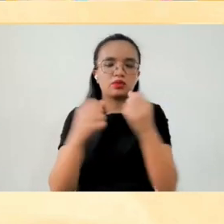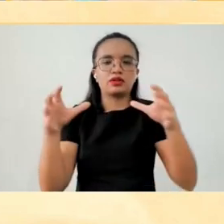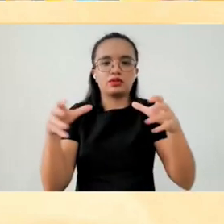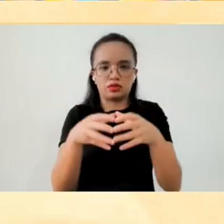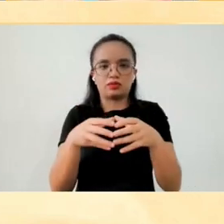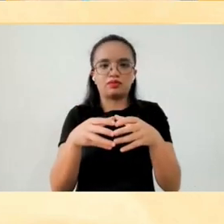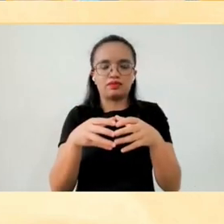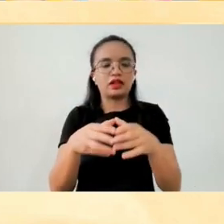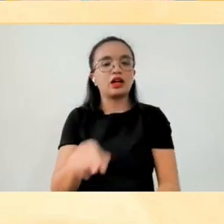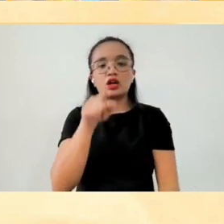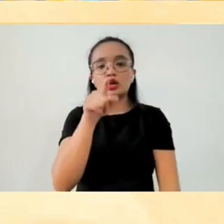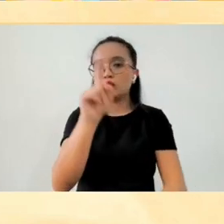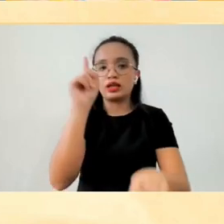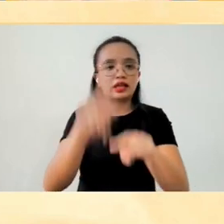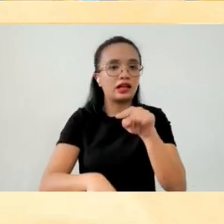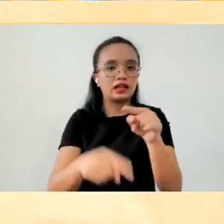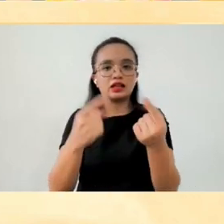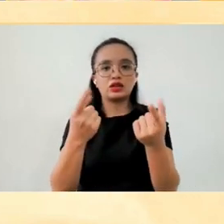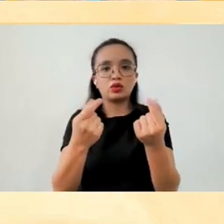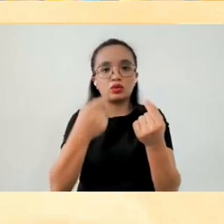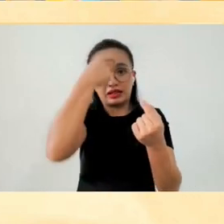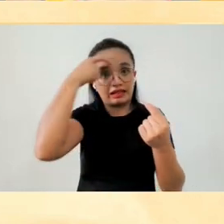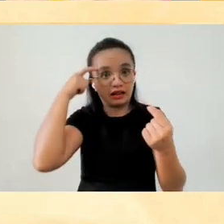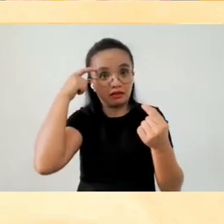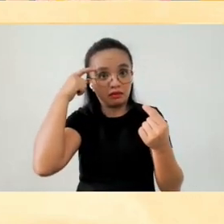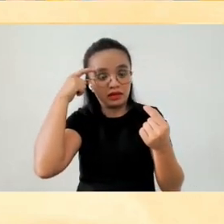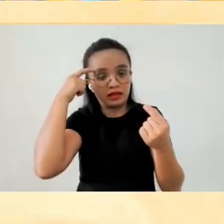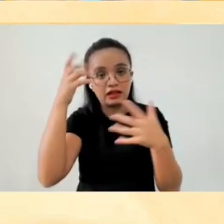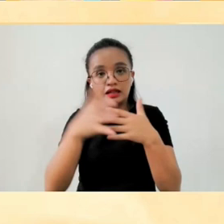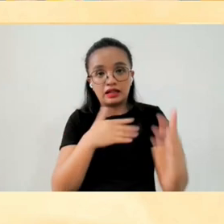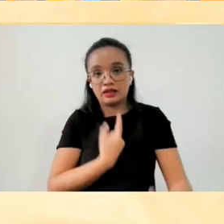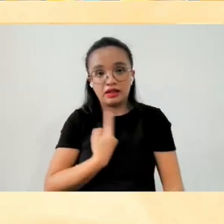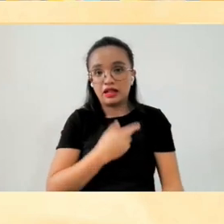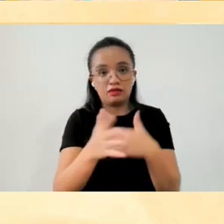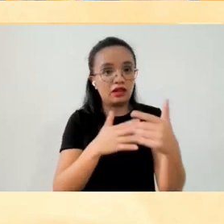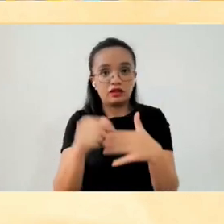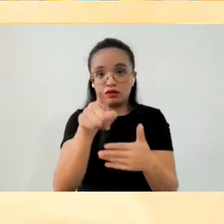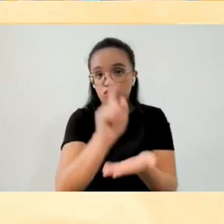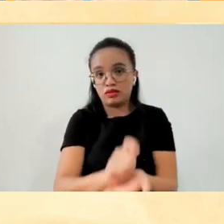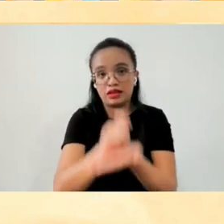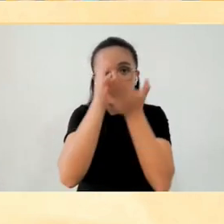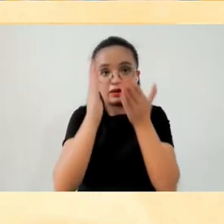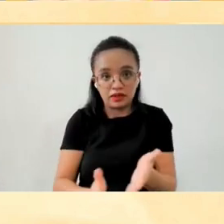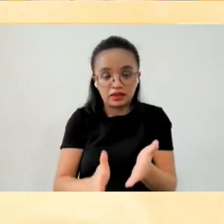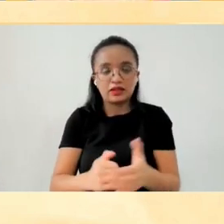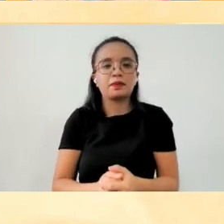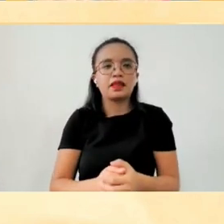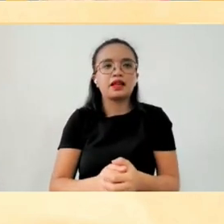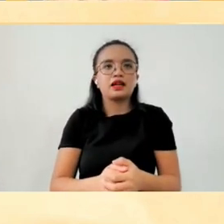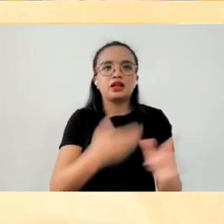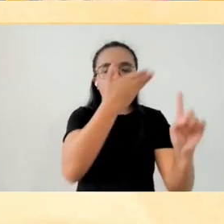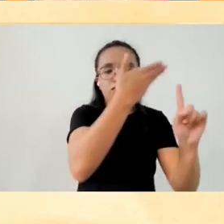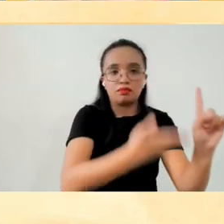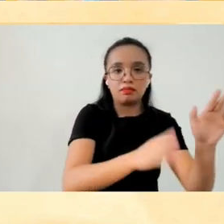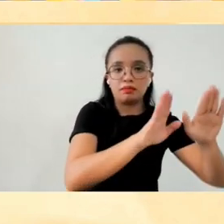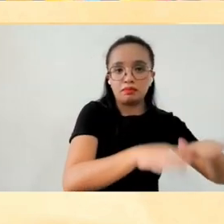You cannot do trauma therapy alone, even if you're a therapist, but also the traumatized child